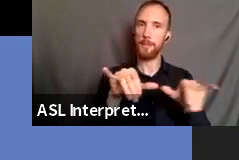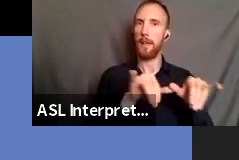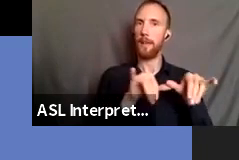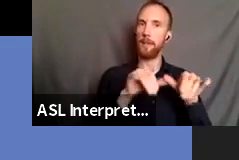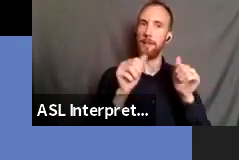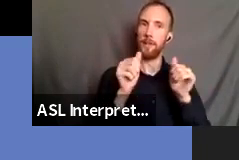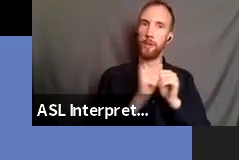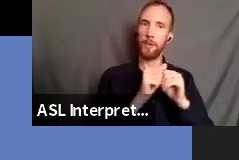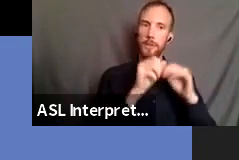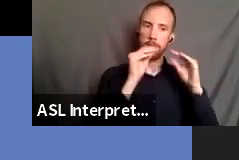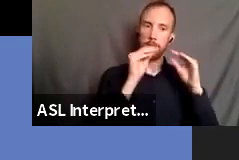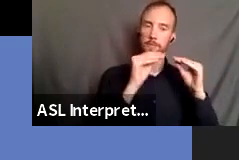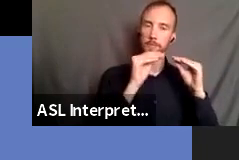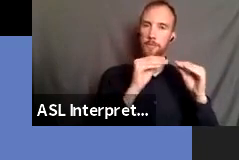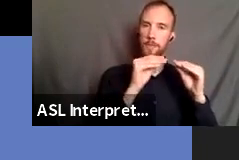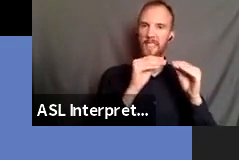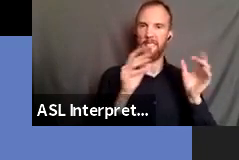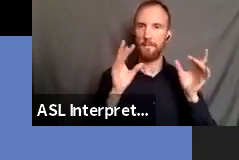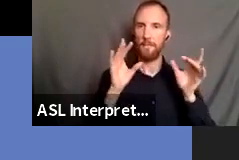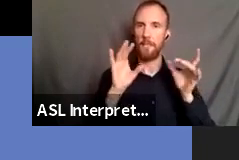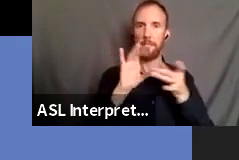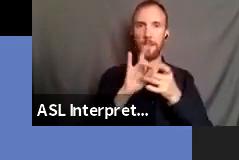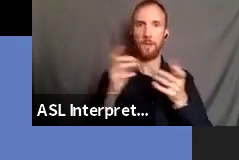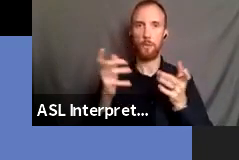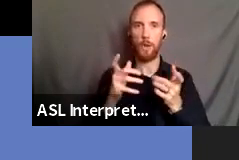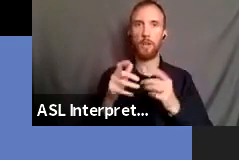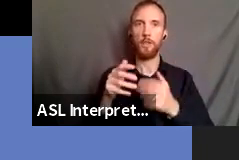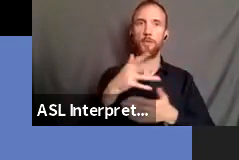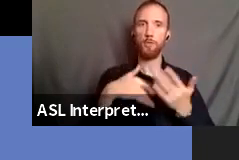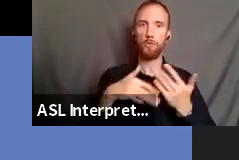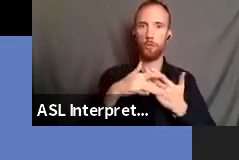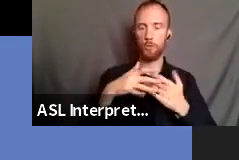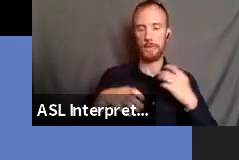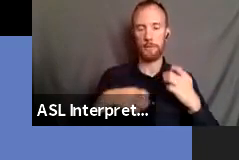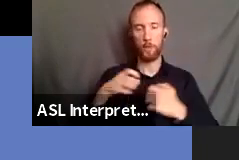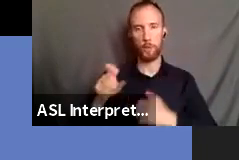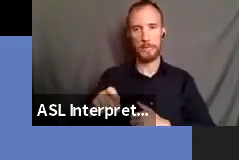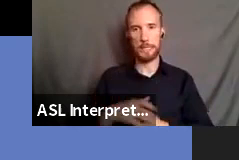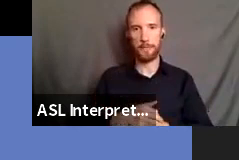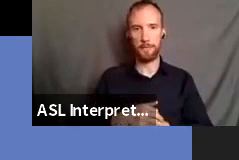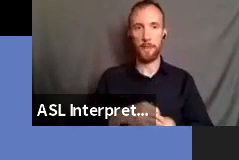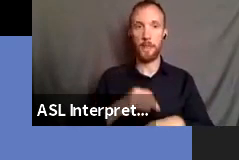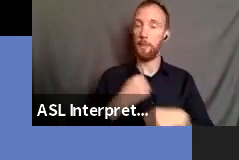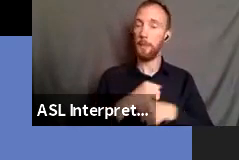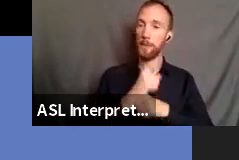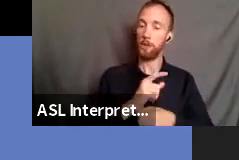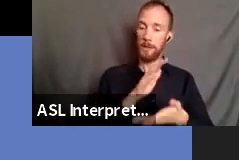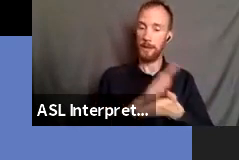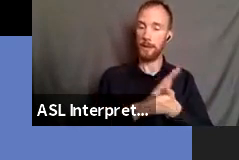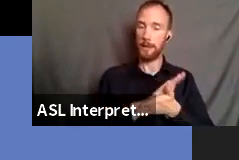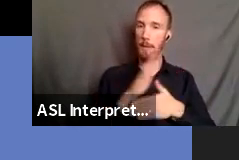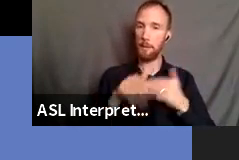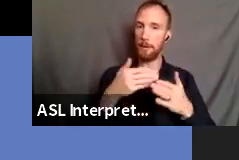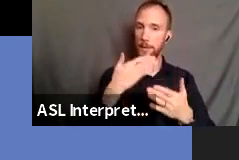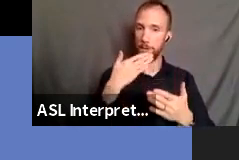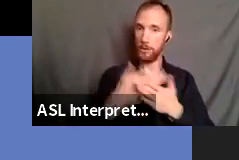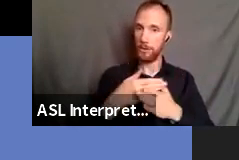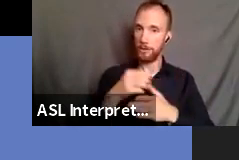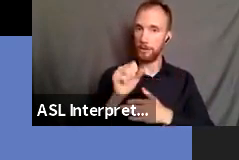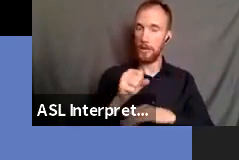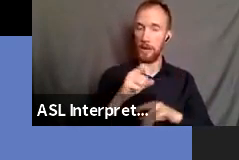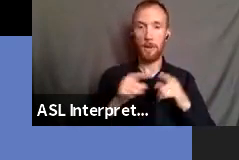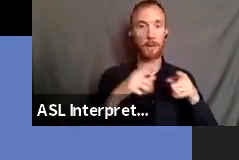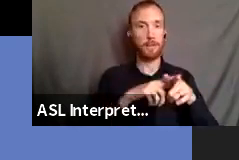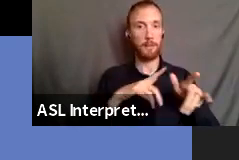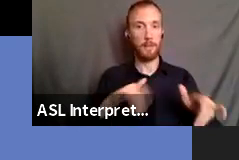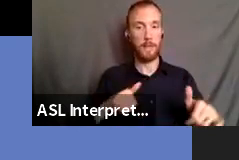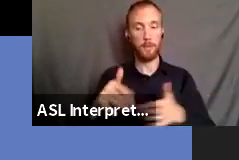social emotional needs we want to ensure that we remain committed to academic progress while acknowledging and attending to the social emotional